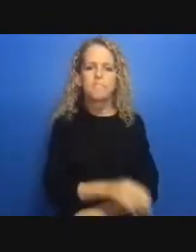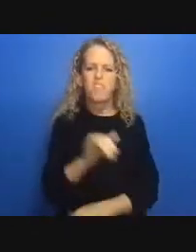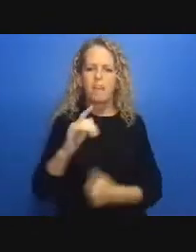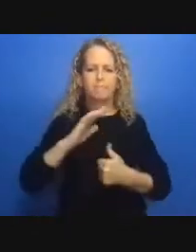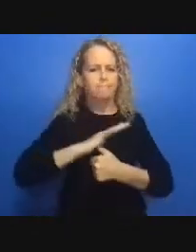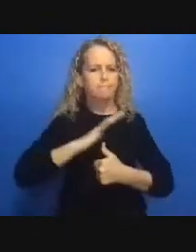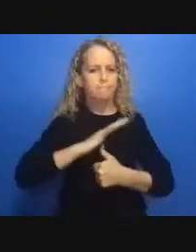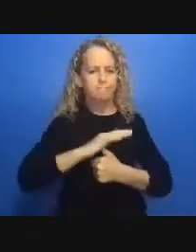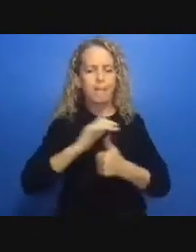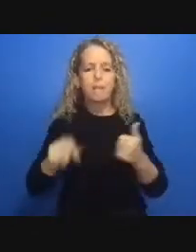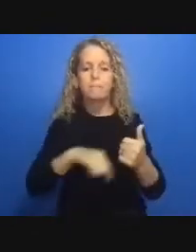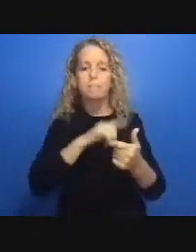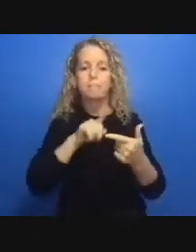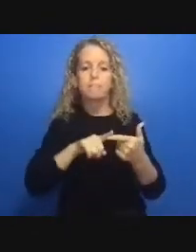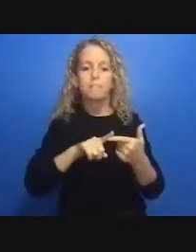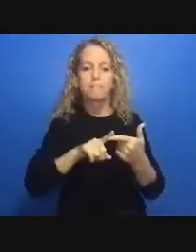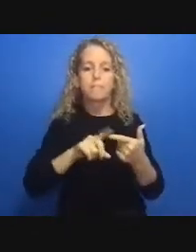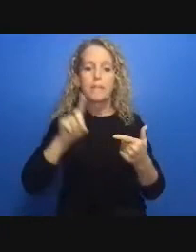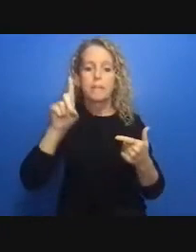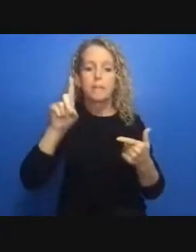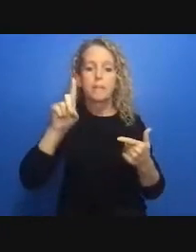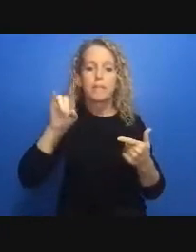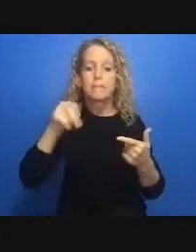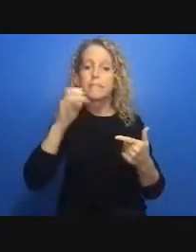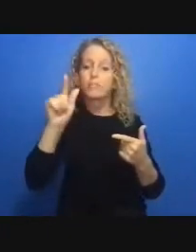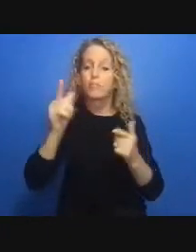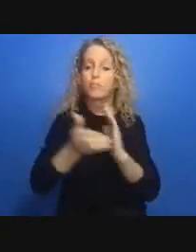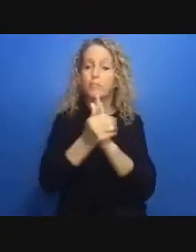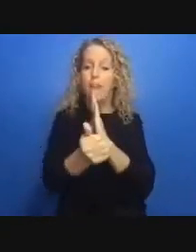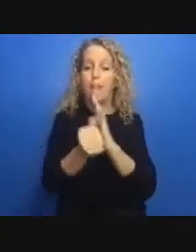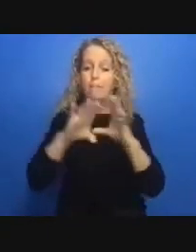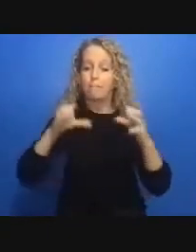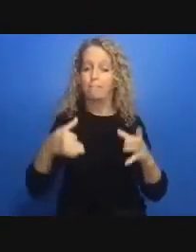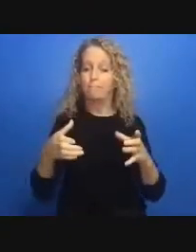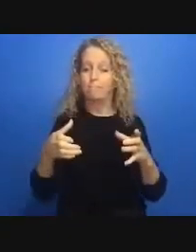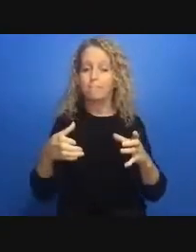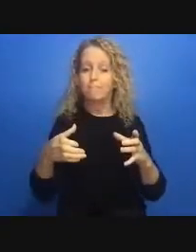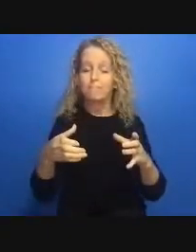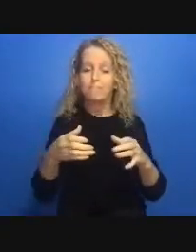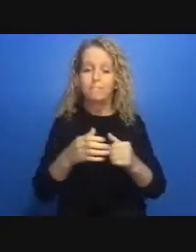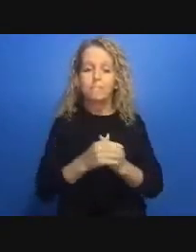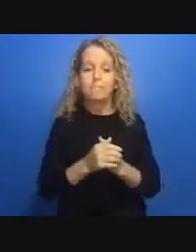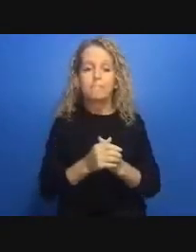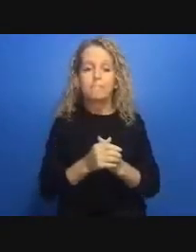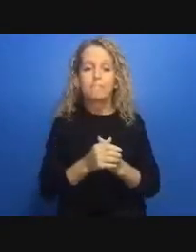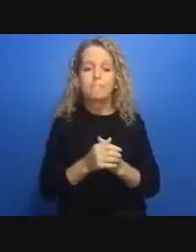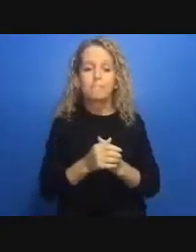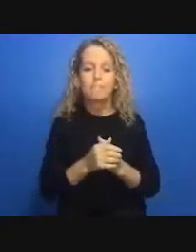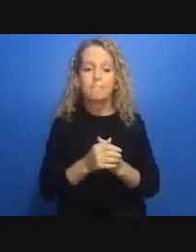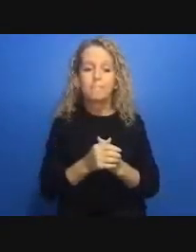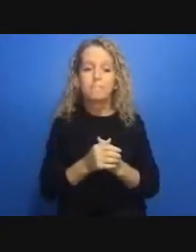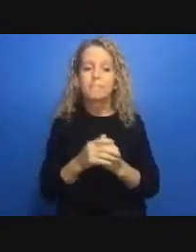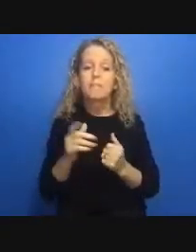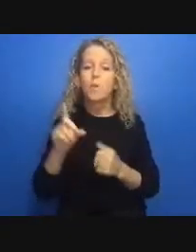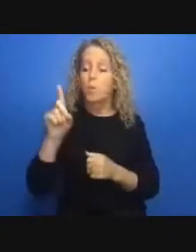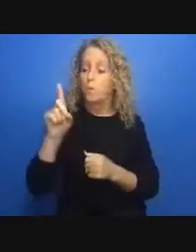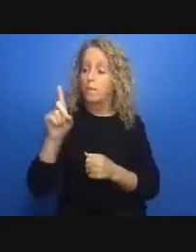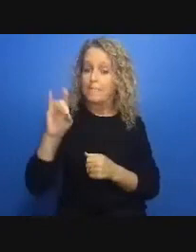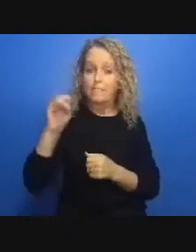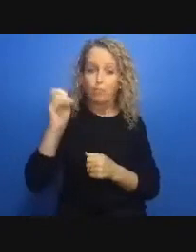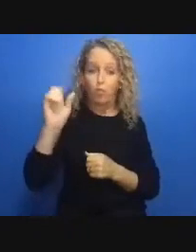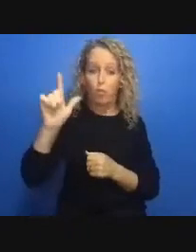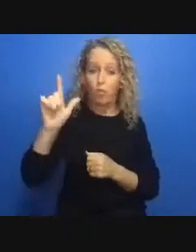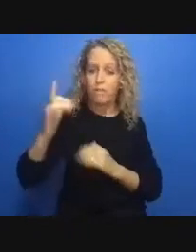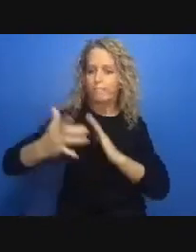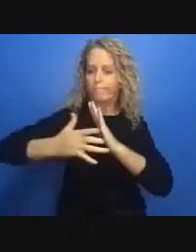second one was the digital talent pool. And knowing that the digital world is a